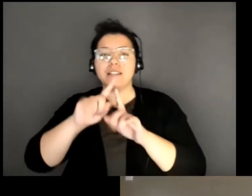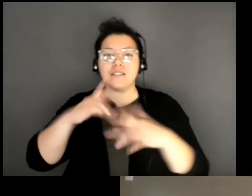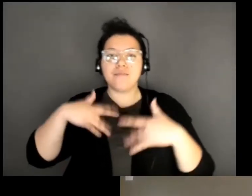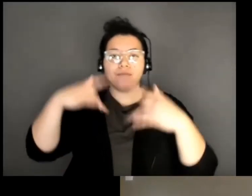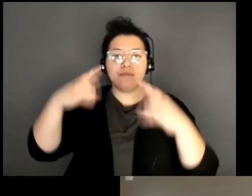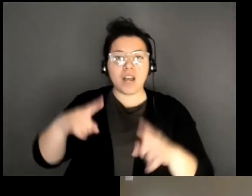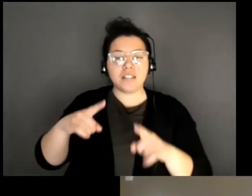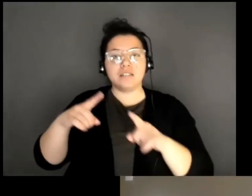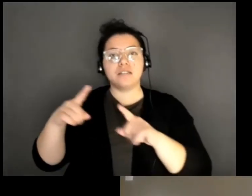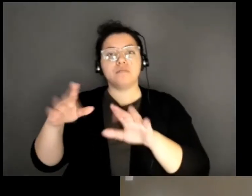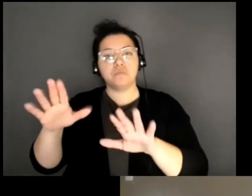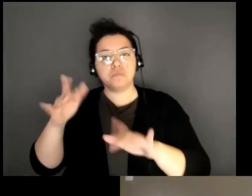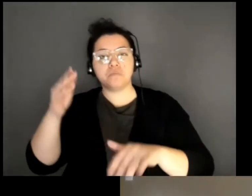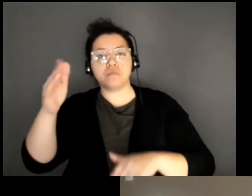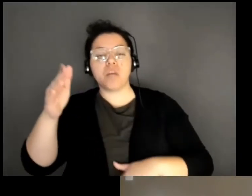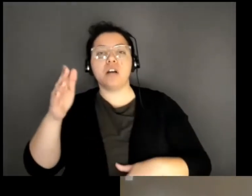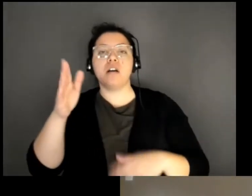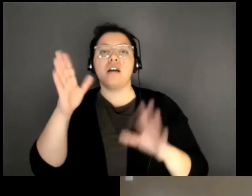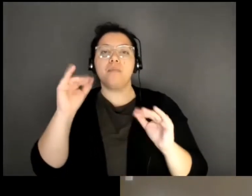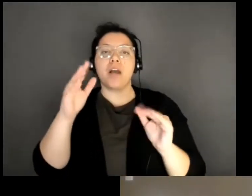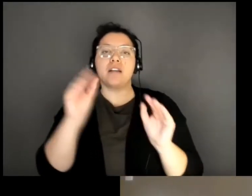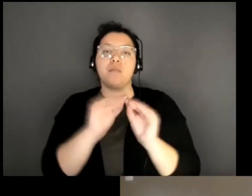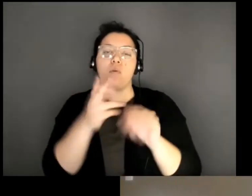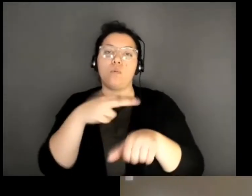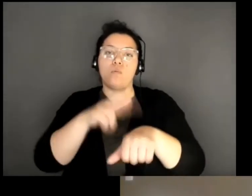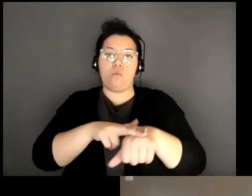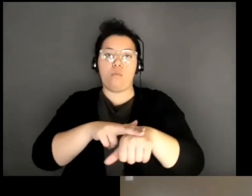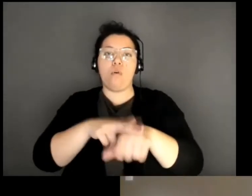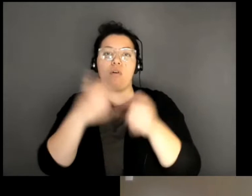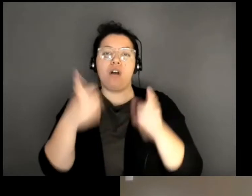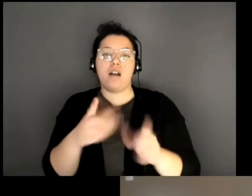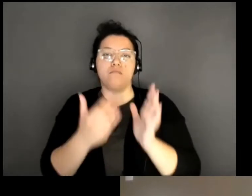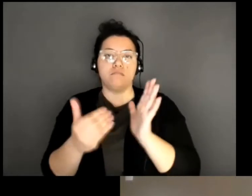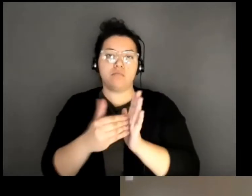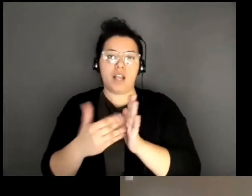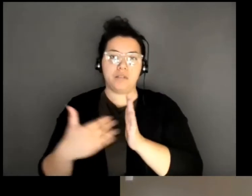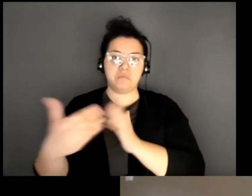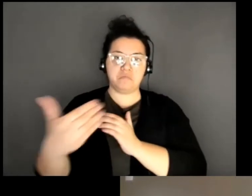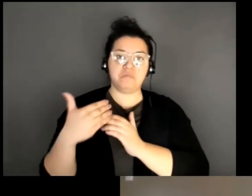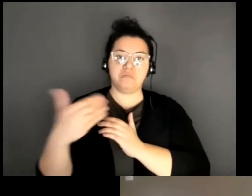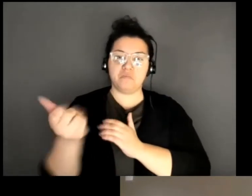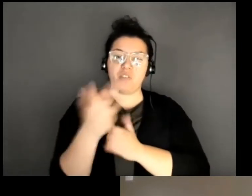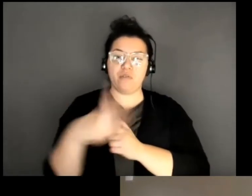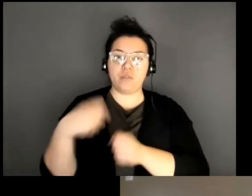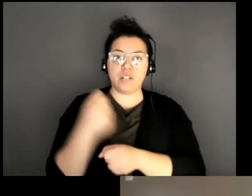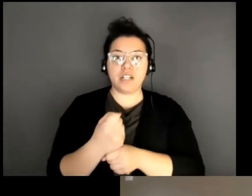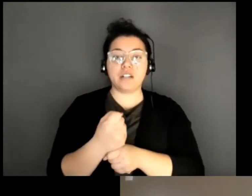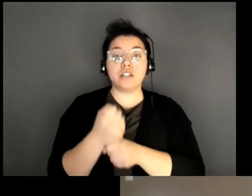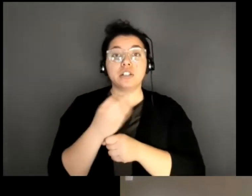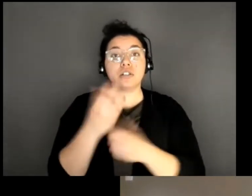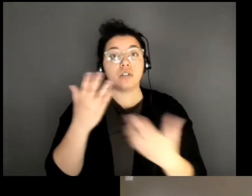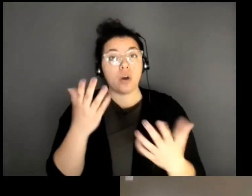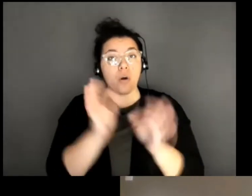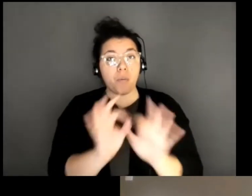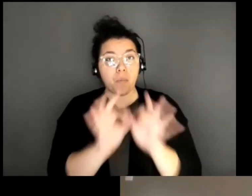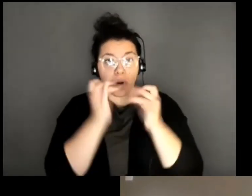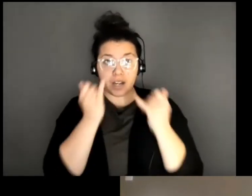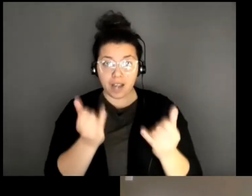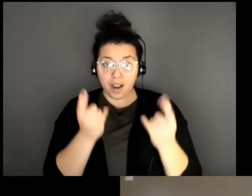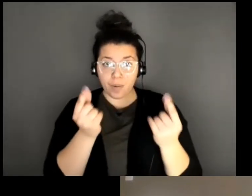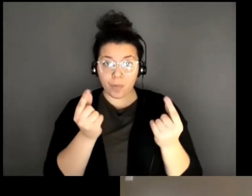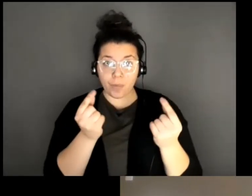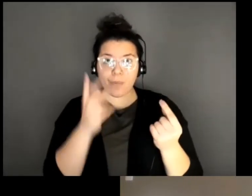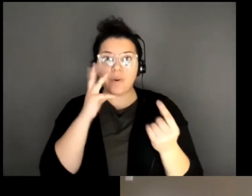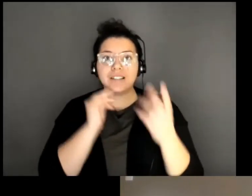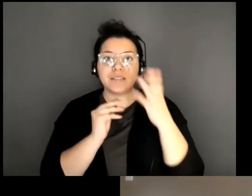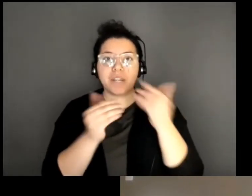more normal travel environment. So with that being said, the best thing to do is get experience. Make sure that you enjoy doing